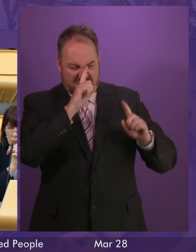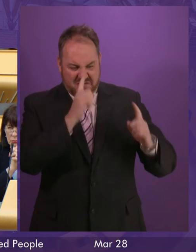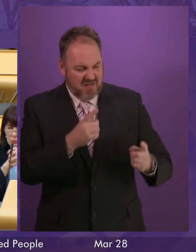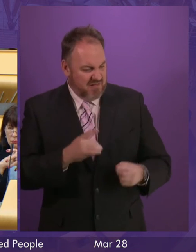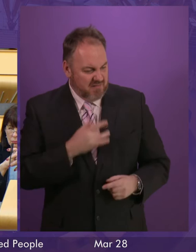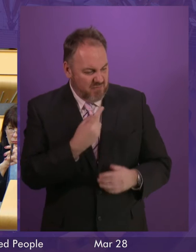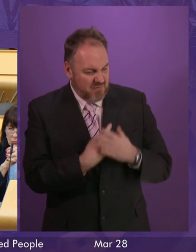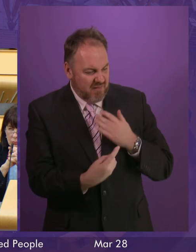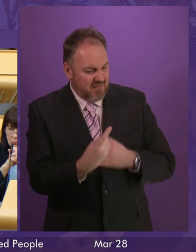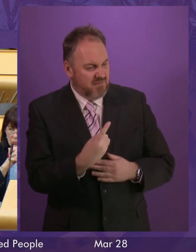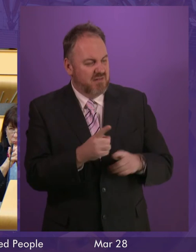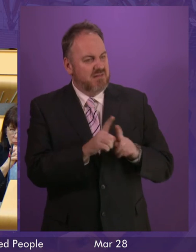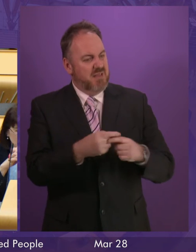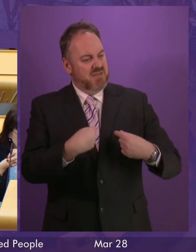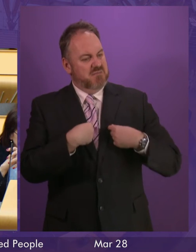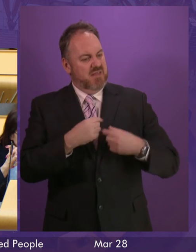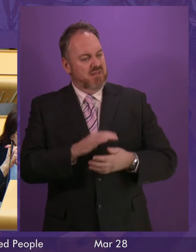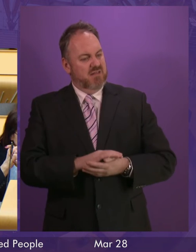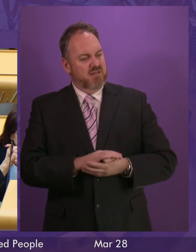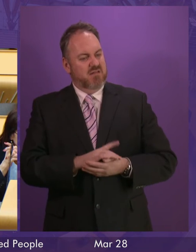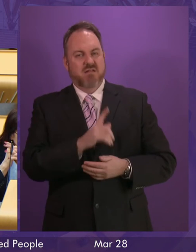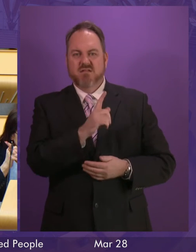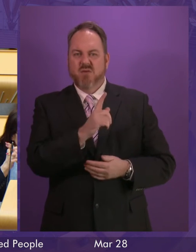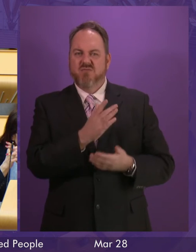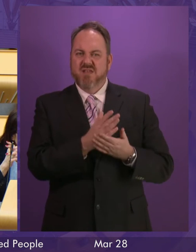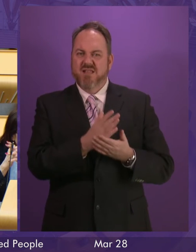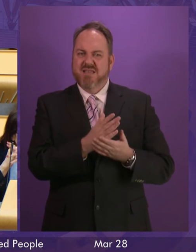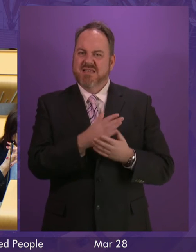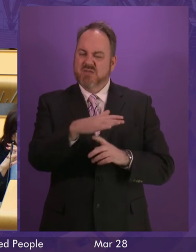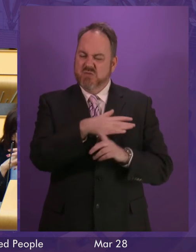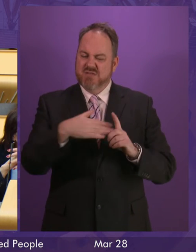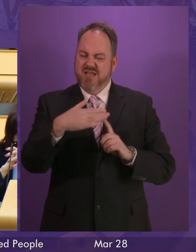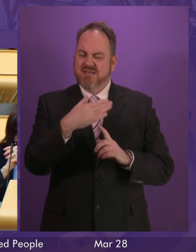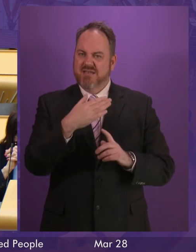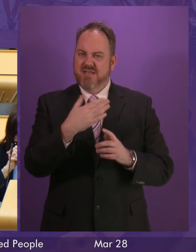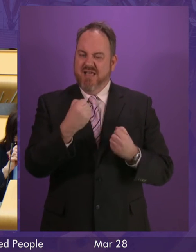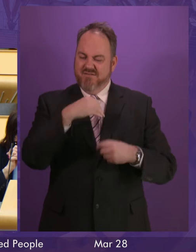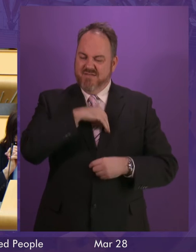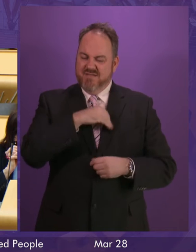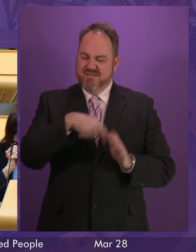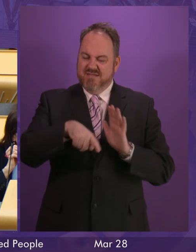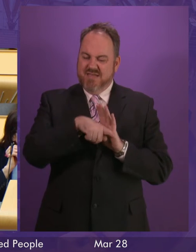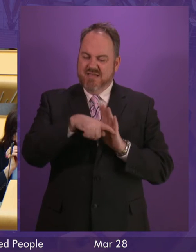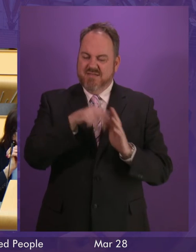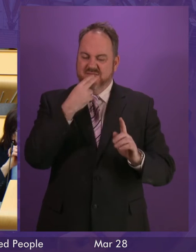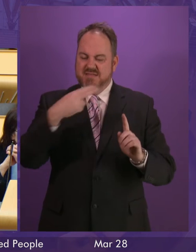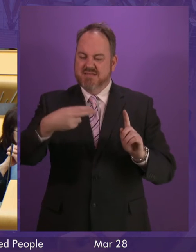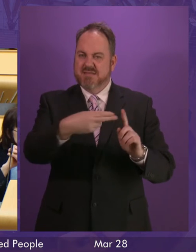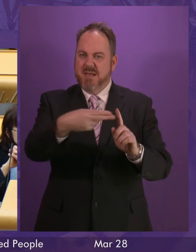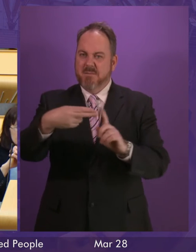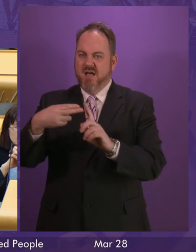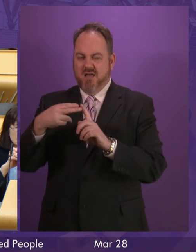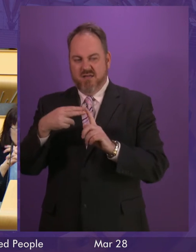live their lives in the same way as a person without that condition. It's society that stigmatises someone with that long-term